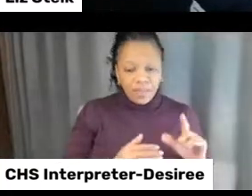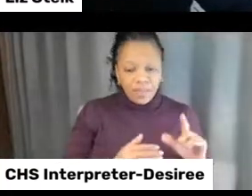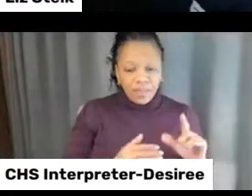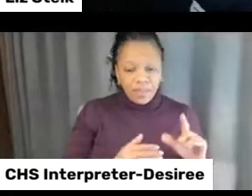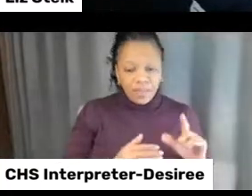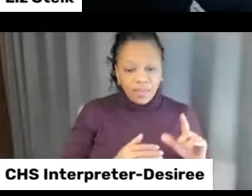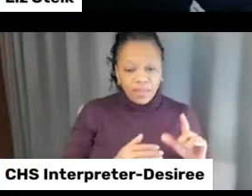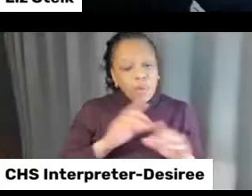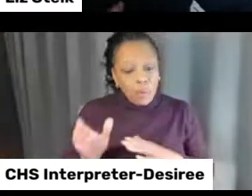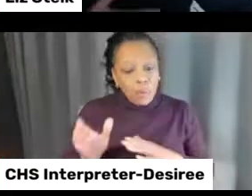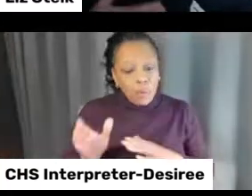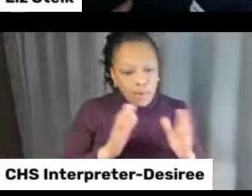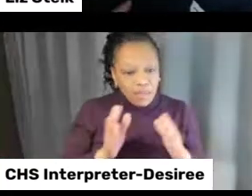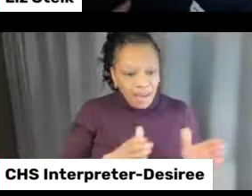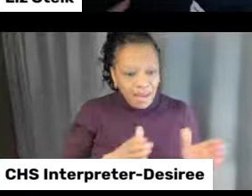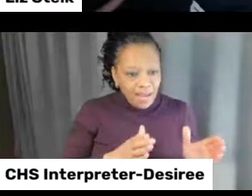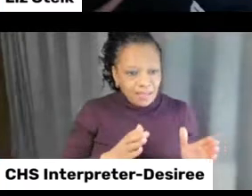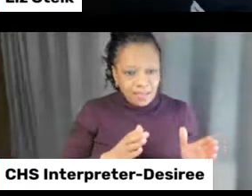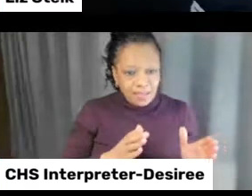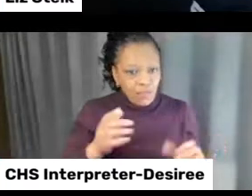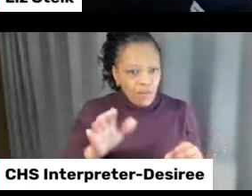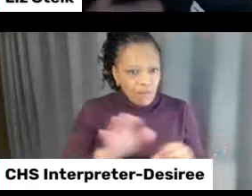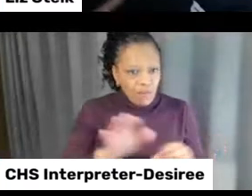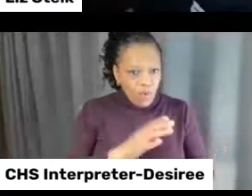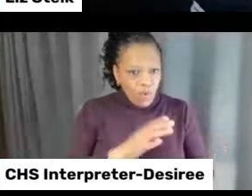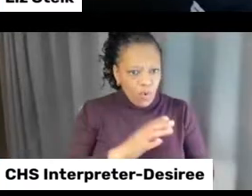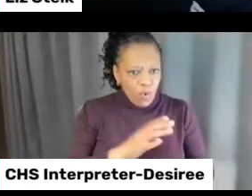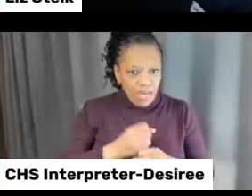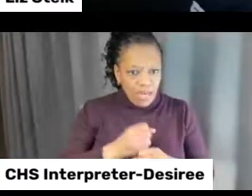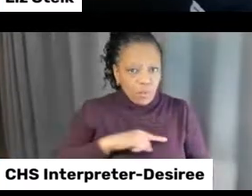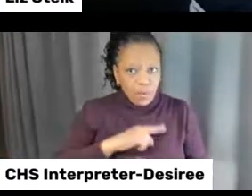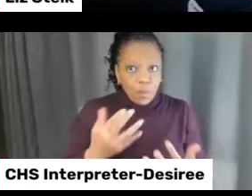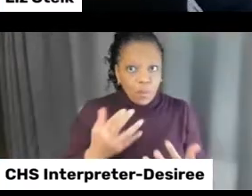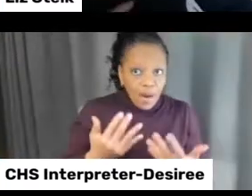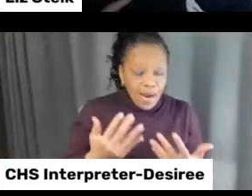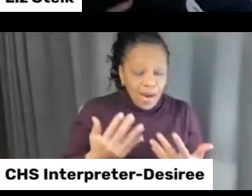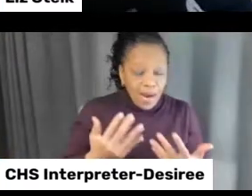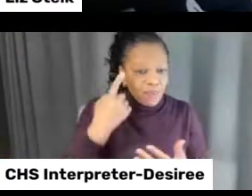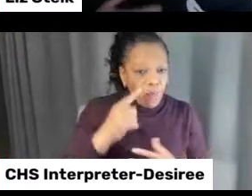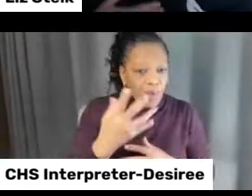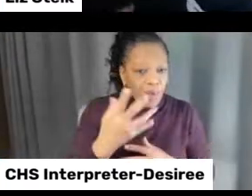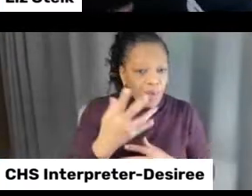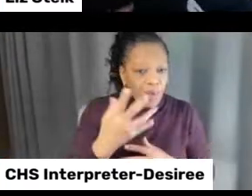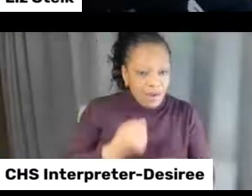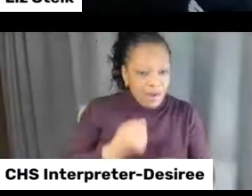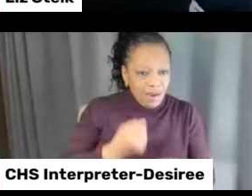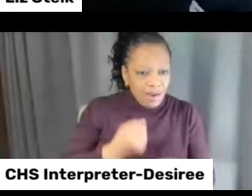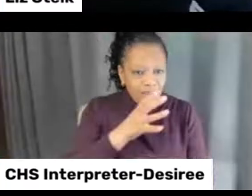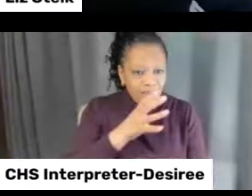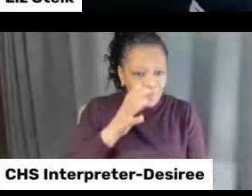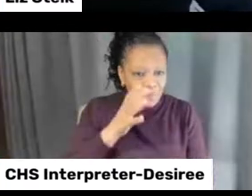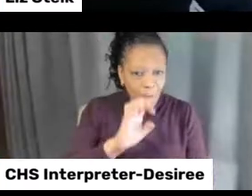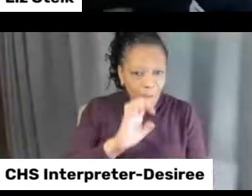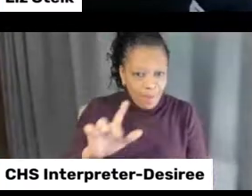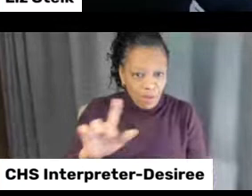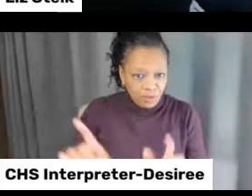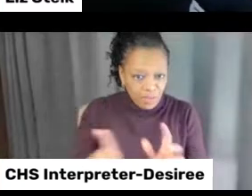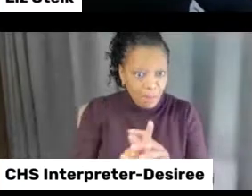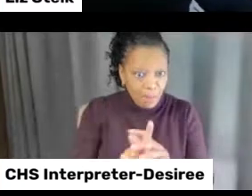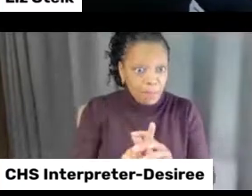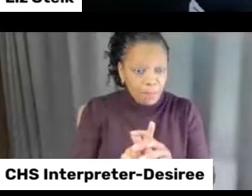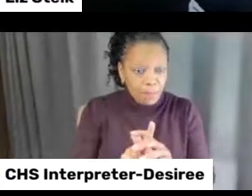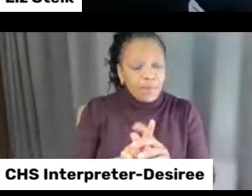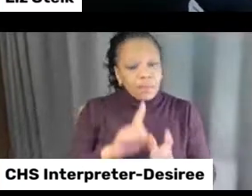year long is waiting for the 5-year Farm Bill to come up, because this is when our real opportunity to